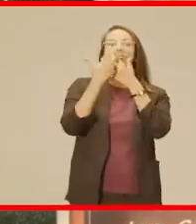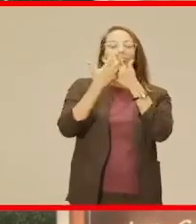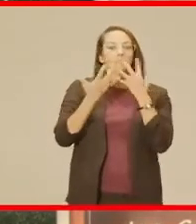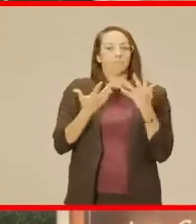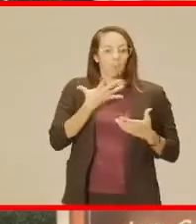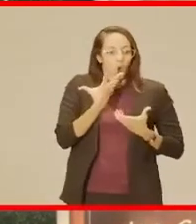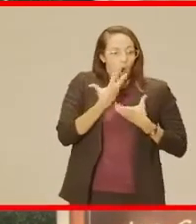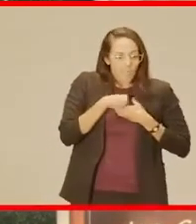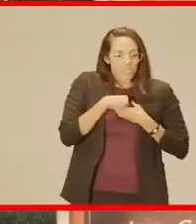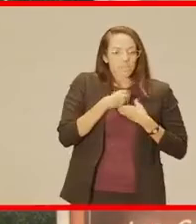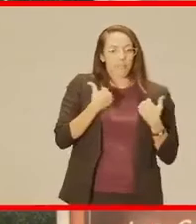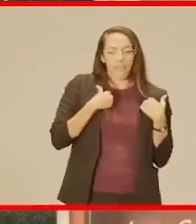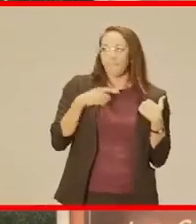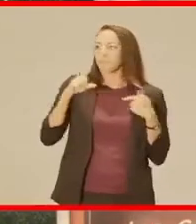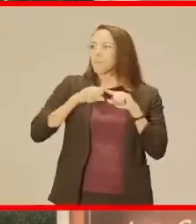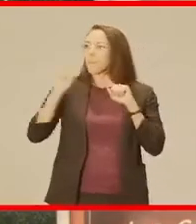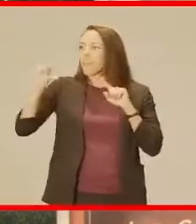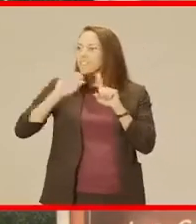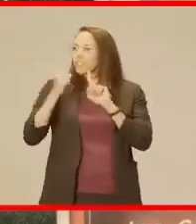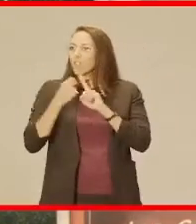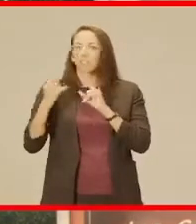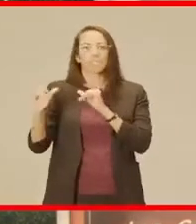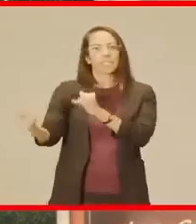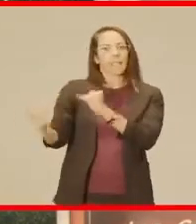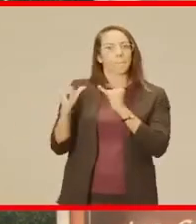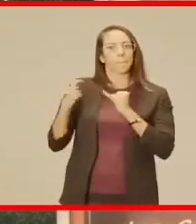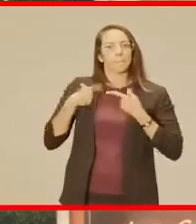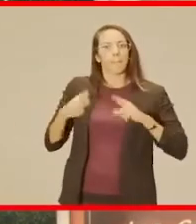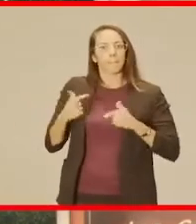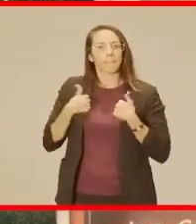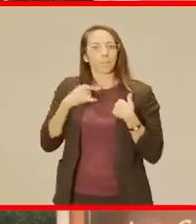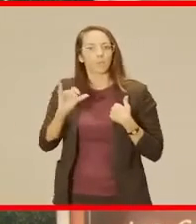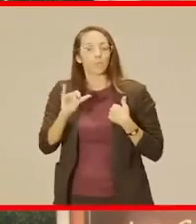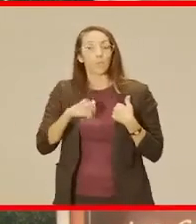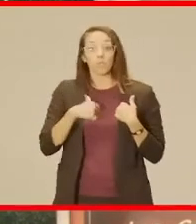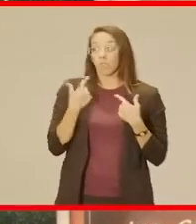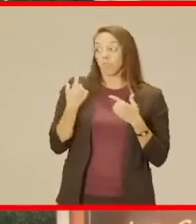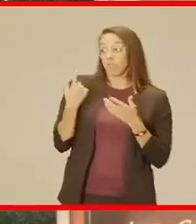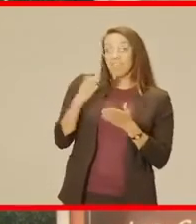I might not be able to understand today if I had known.